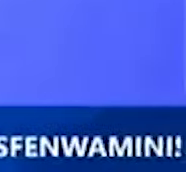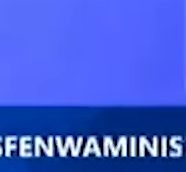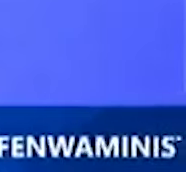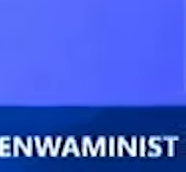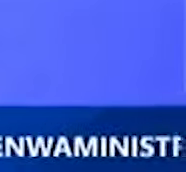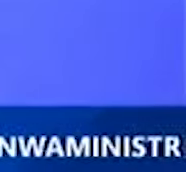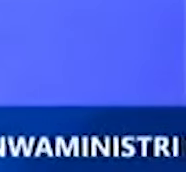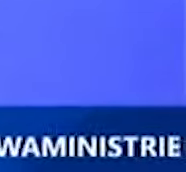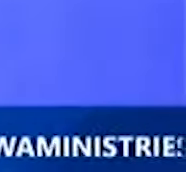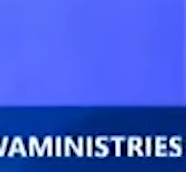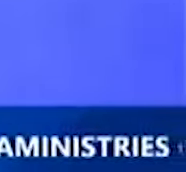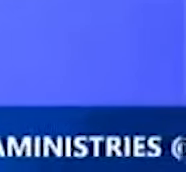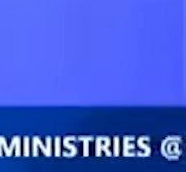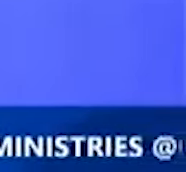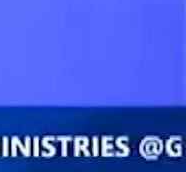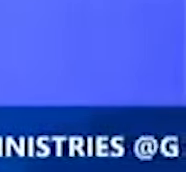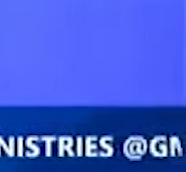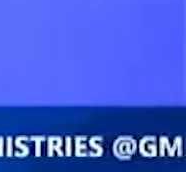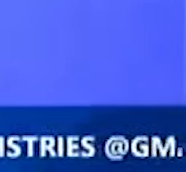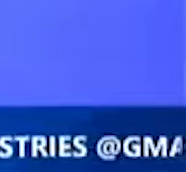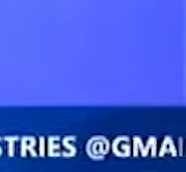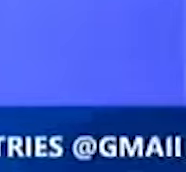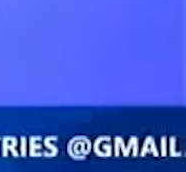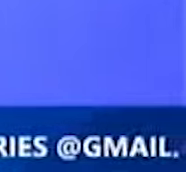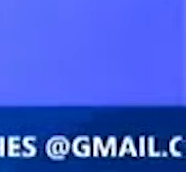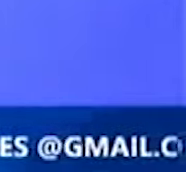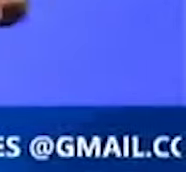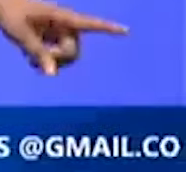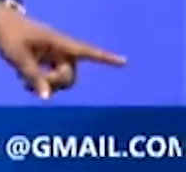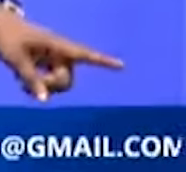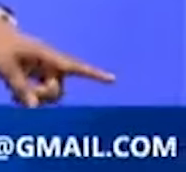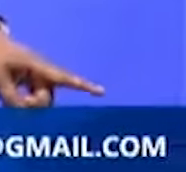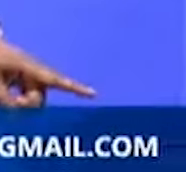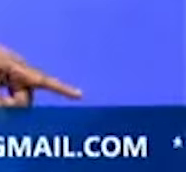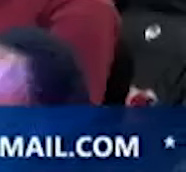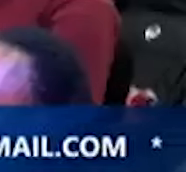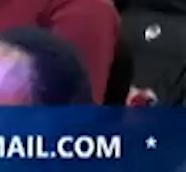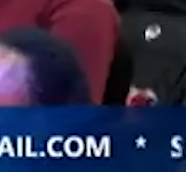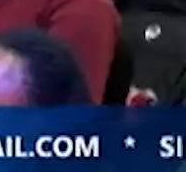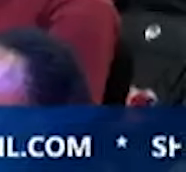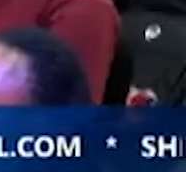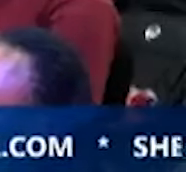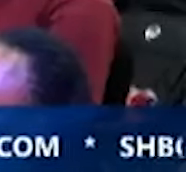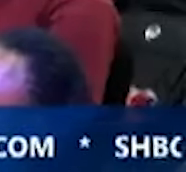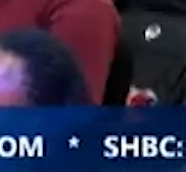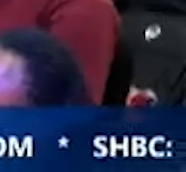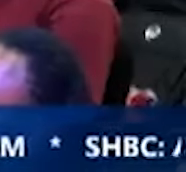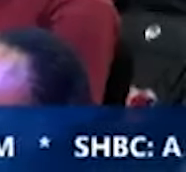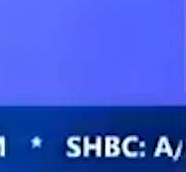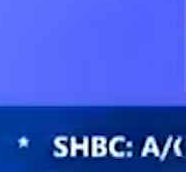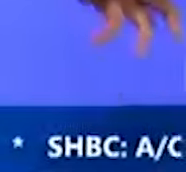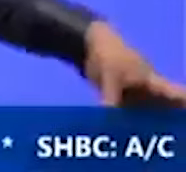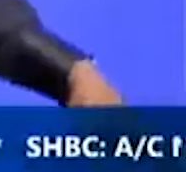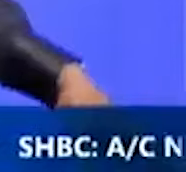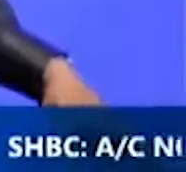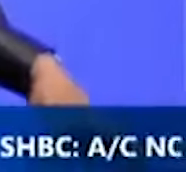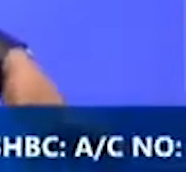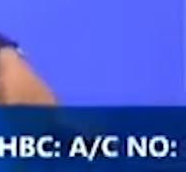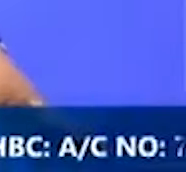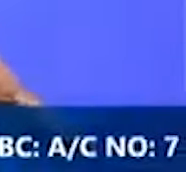an errand for me, I will most likely make arrangements for your transportation. Is that true? I will most likely give you the money to make any